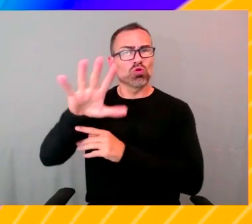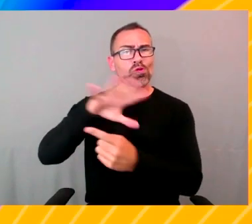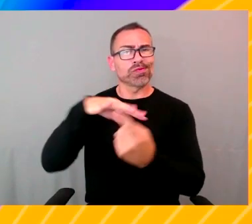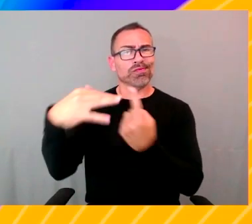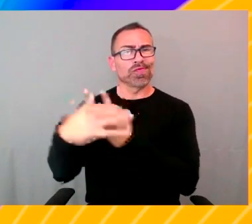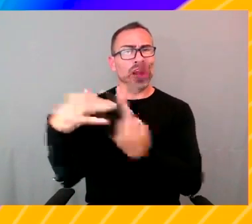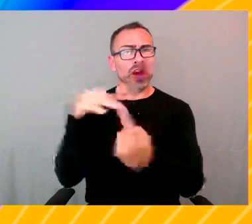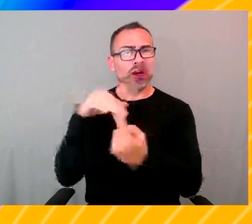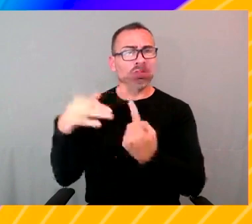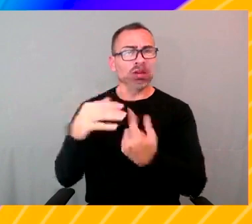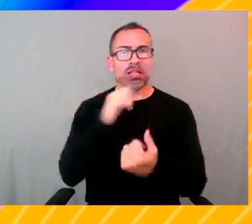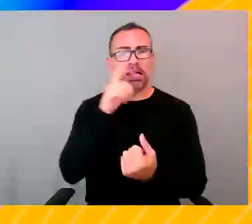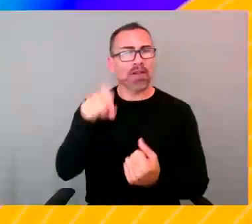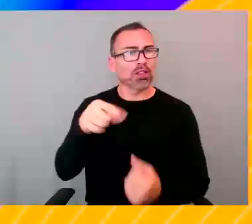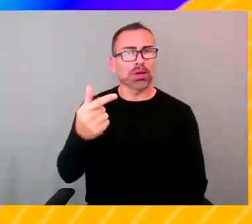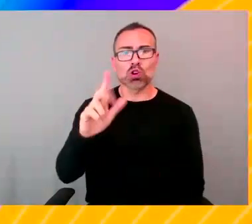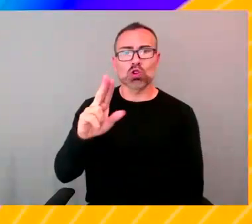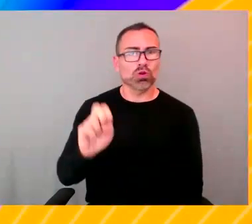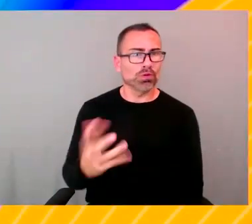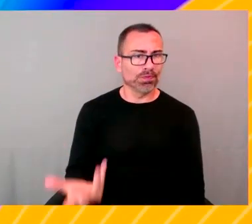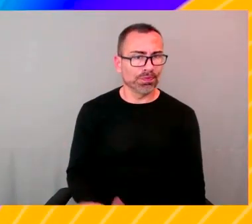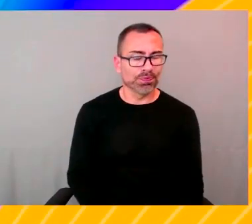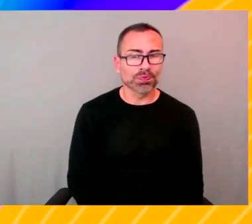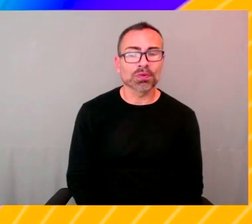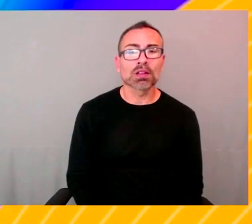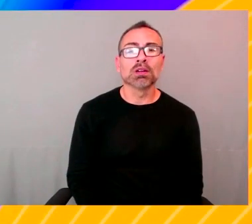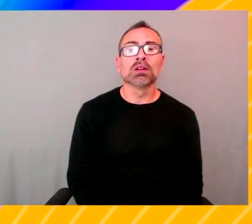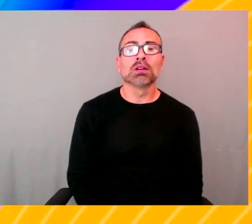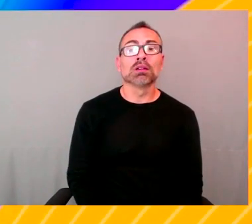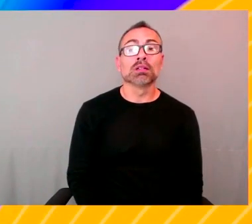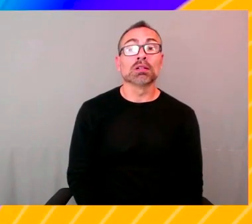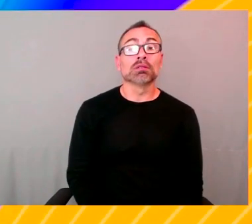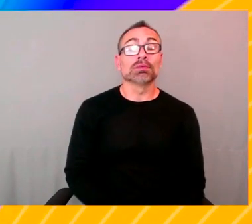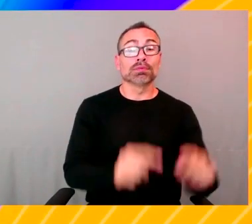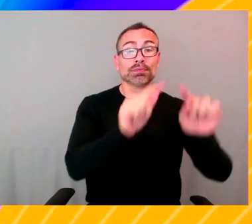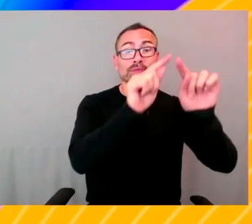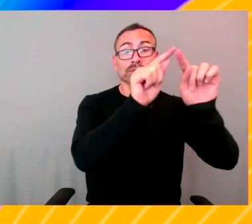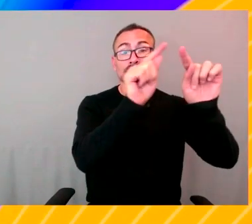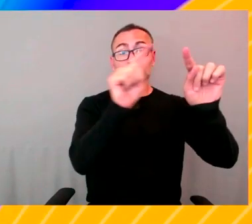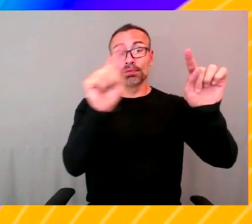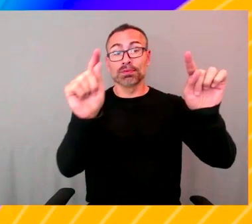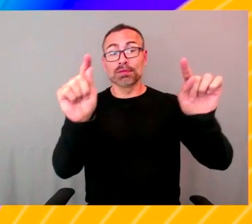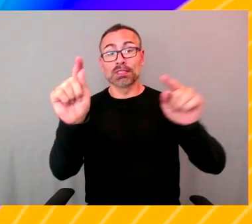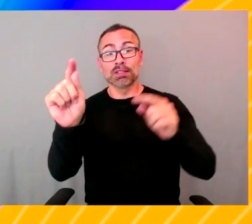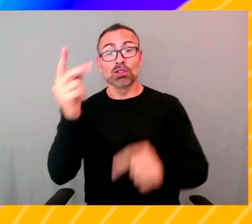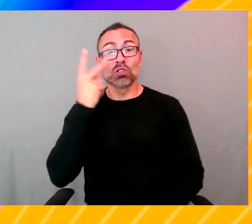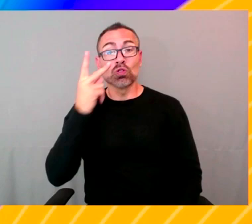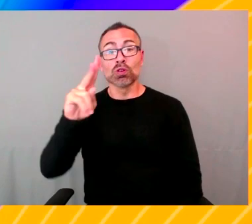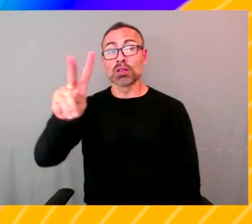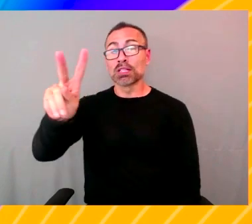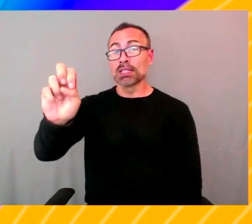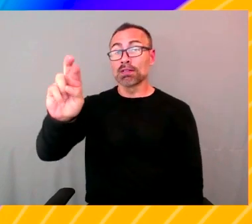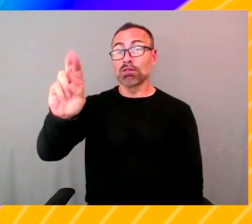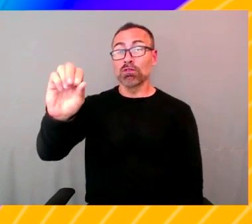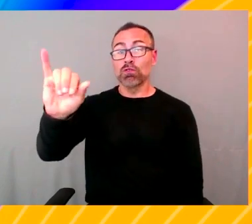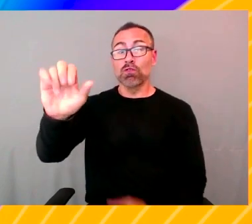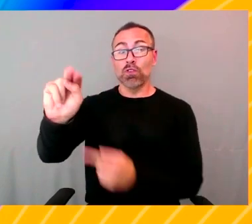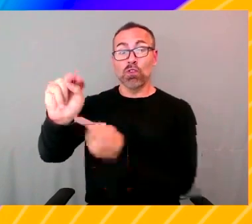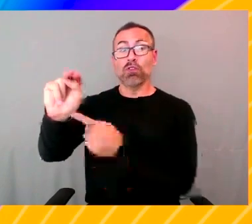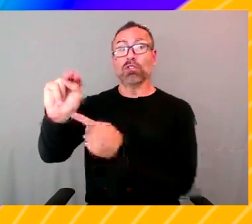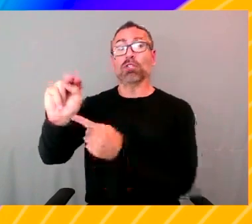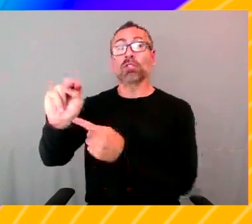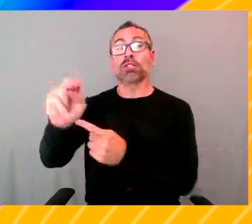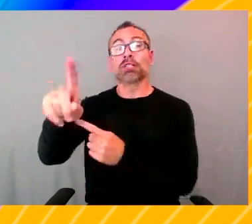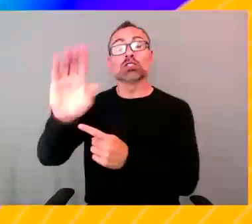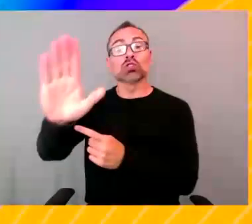The other thing that we allow you to do is version your jobs, and that includes the visual representation of the job. We have a Git